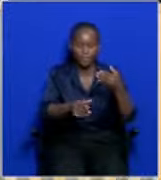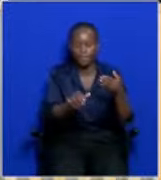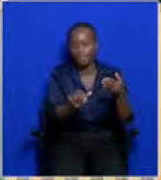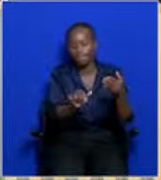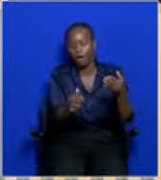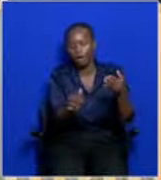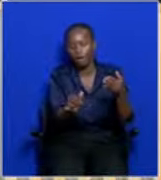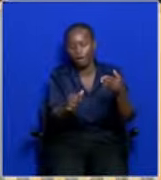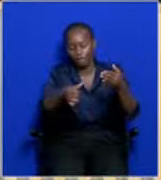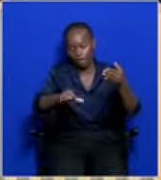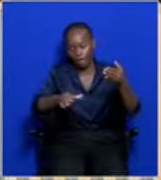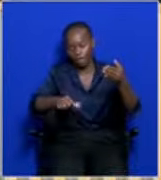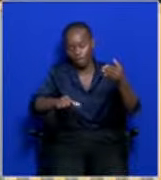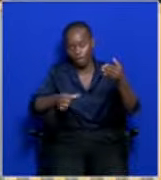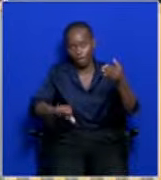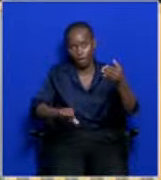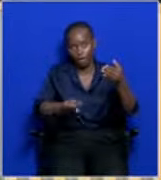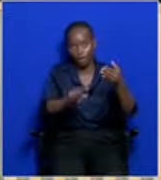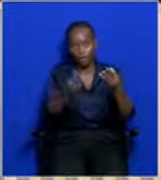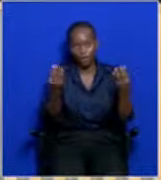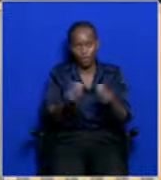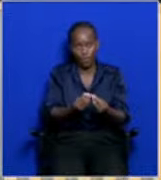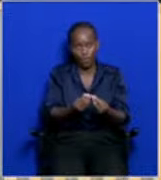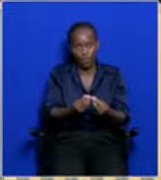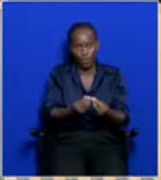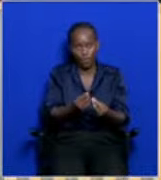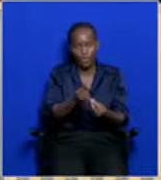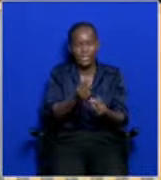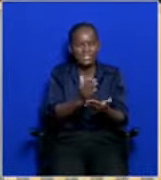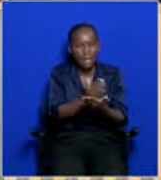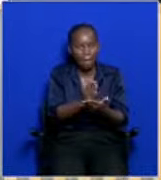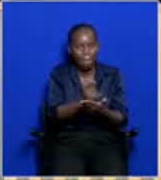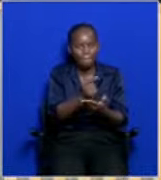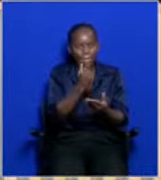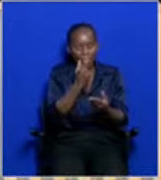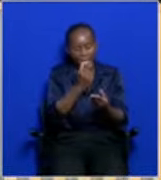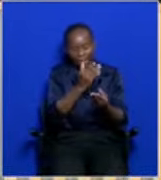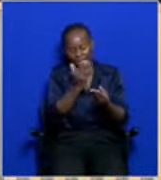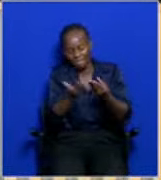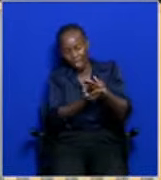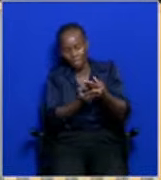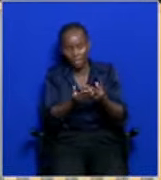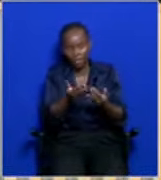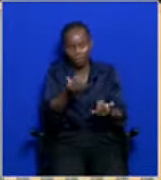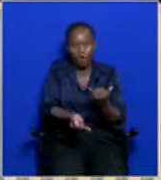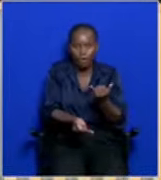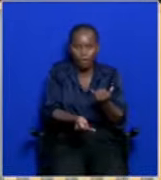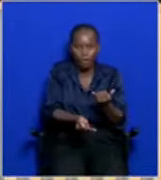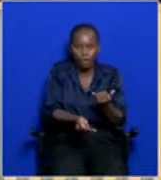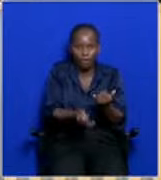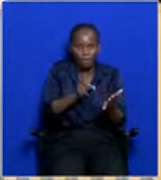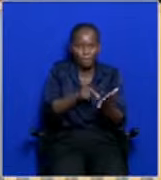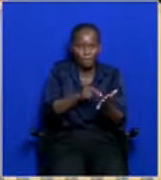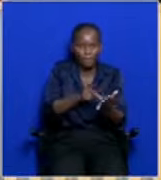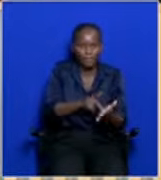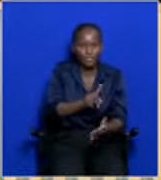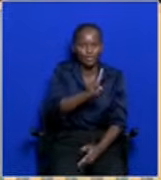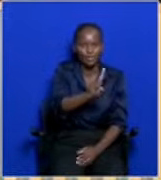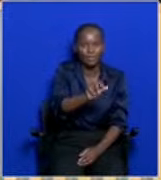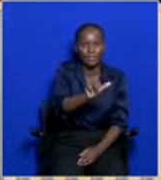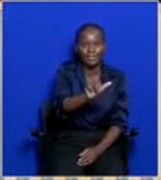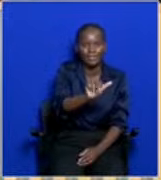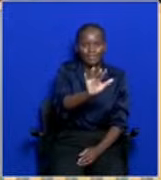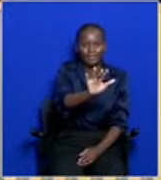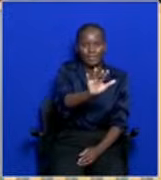be, misfiled. At page 165, to page 211. So if you could just make,